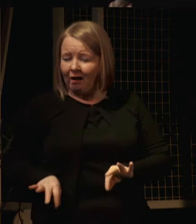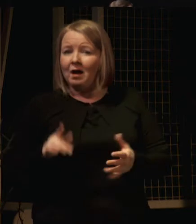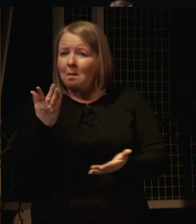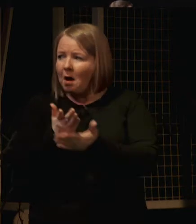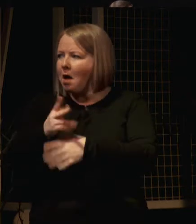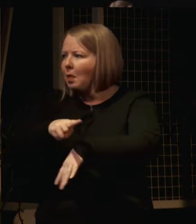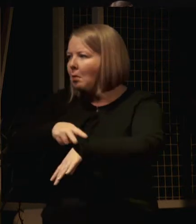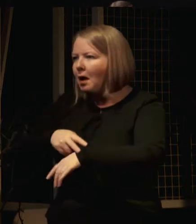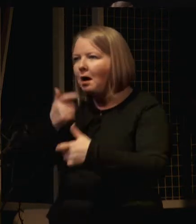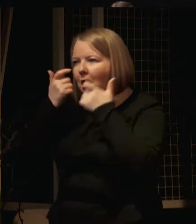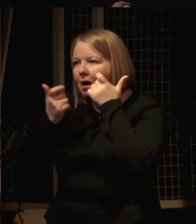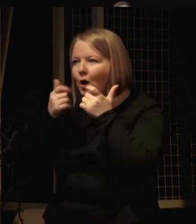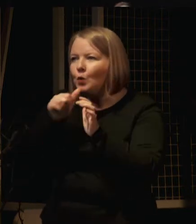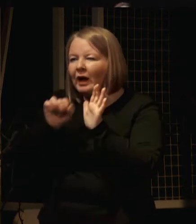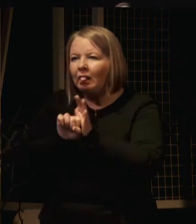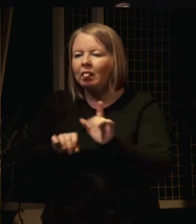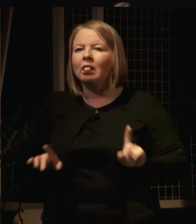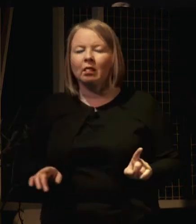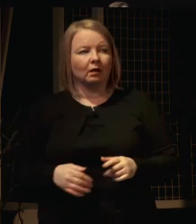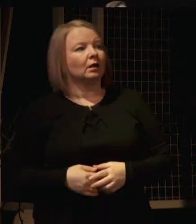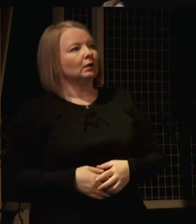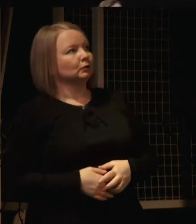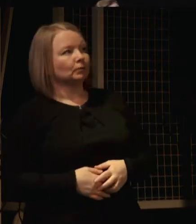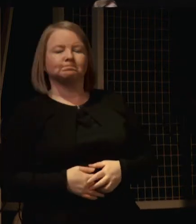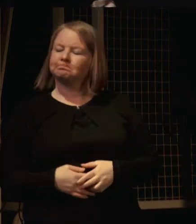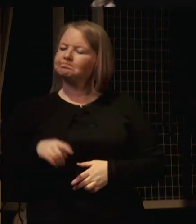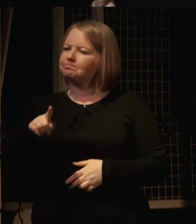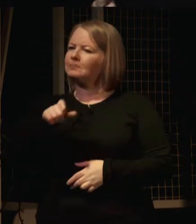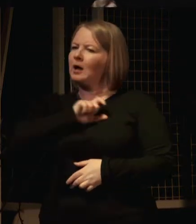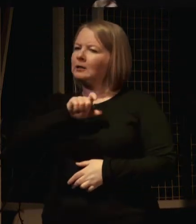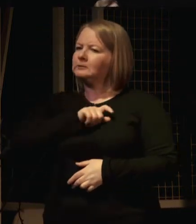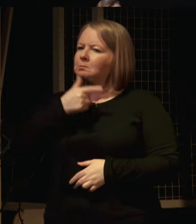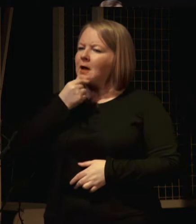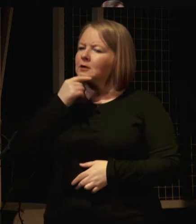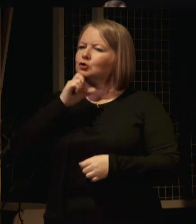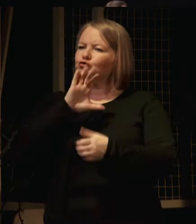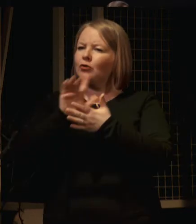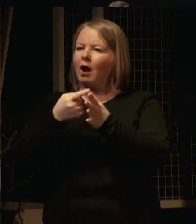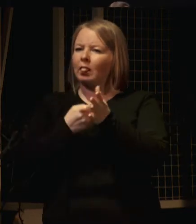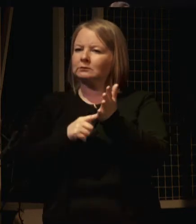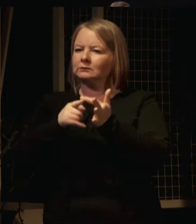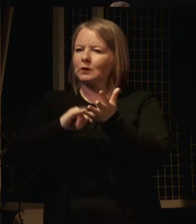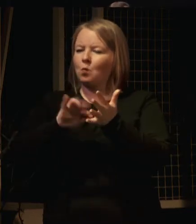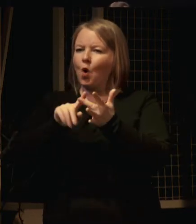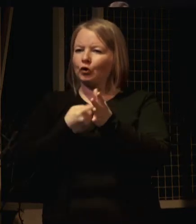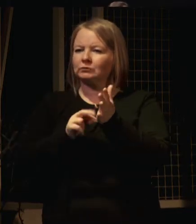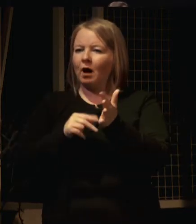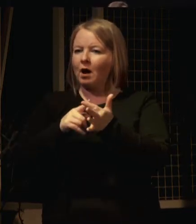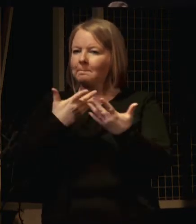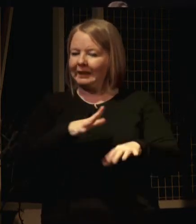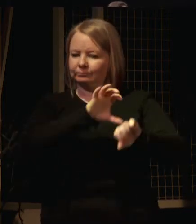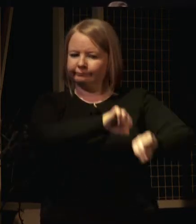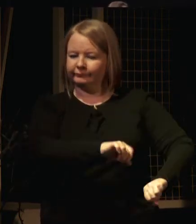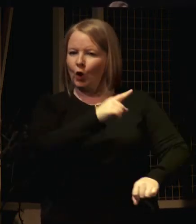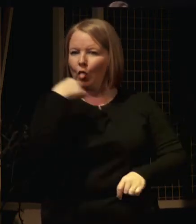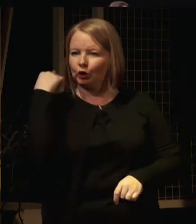police wondering who could the killer be. Suspicion quickly falls on a Canadian lad called Charles Warner. He's arrested in London, brought up to Dundee for